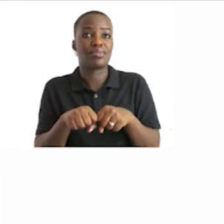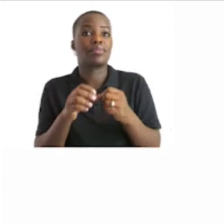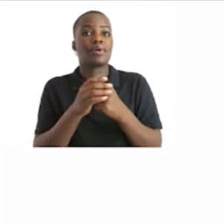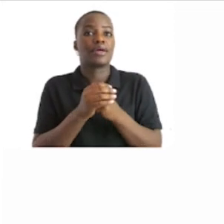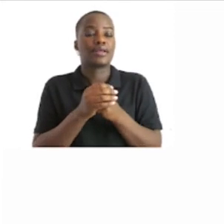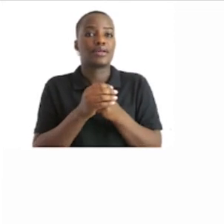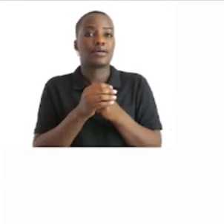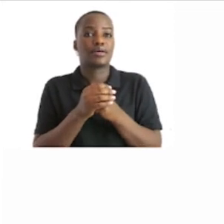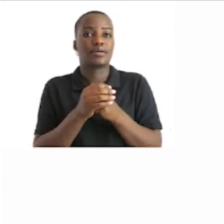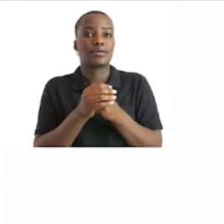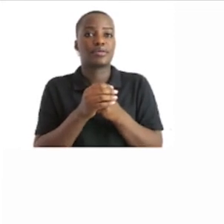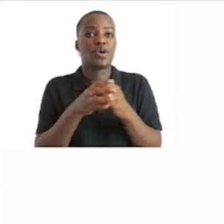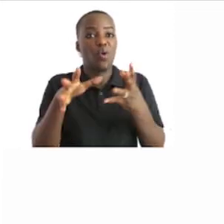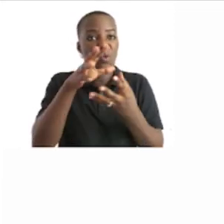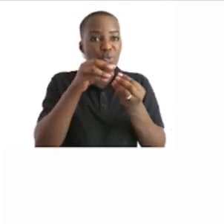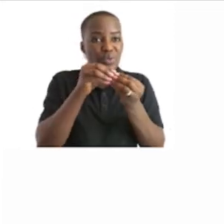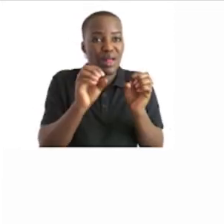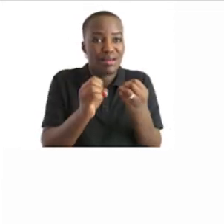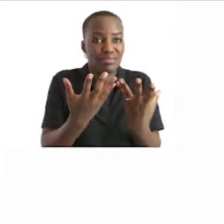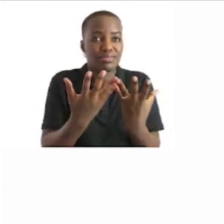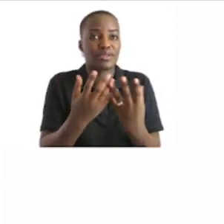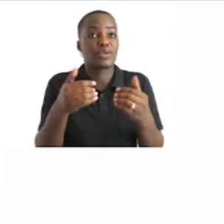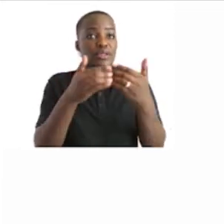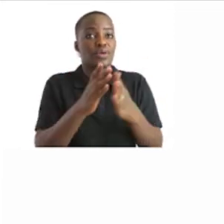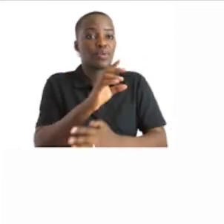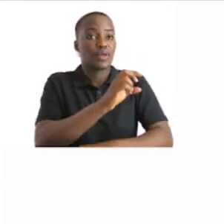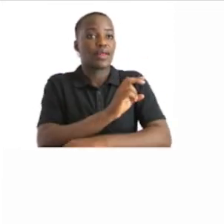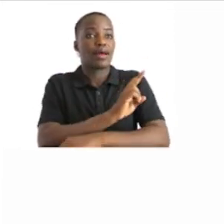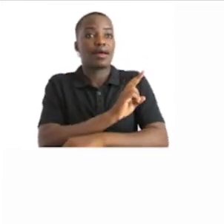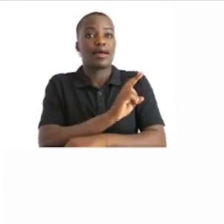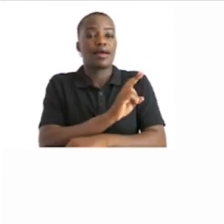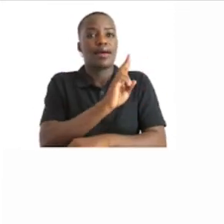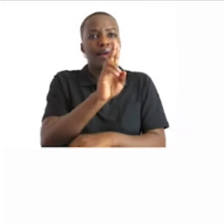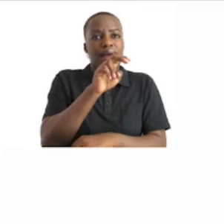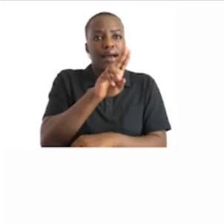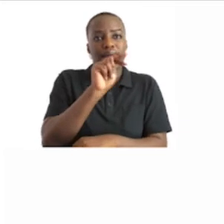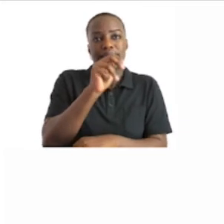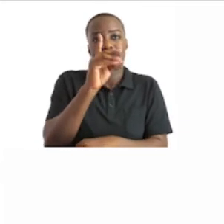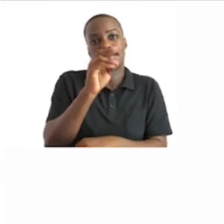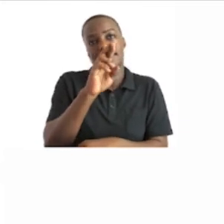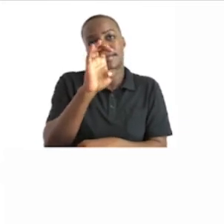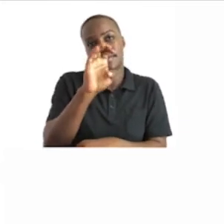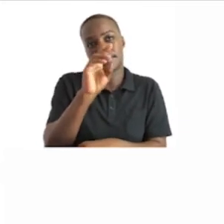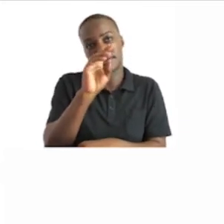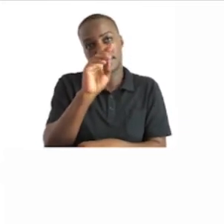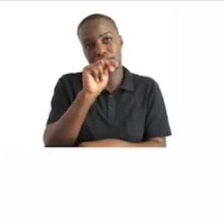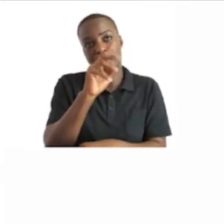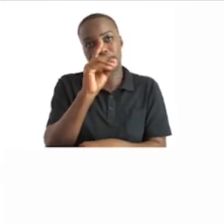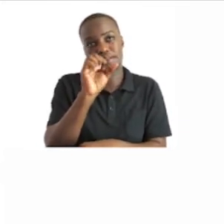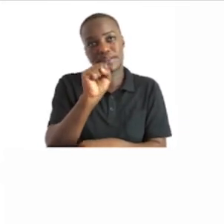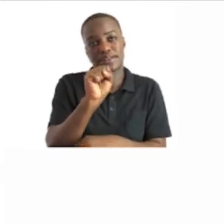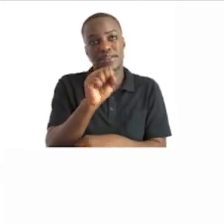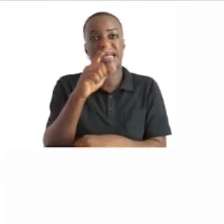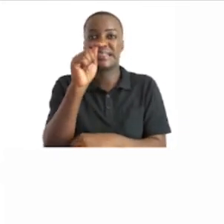box, and we are starting with hundreds, tens, and then ones, which should sometimes also be